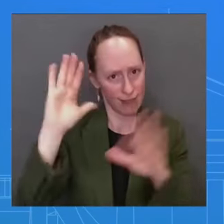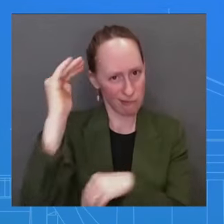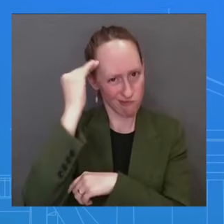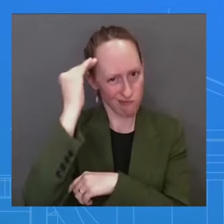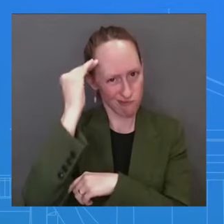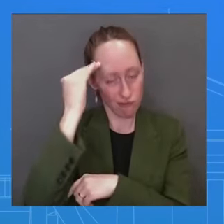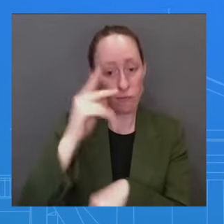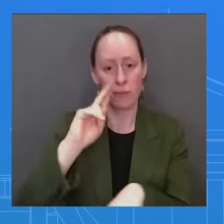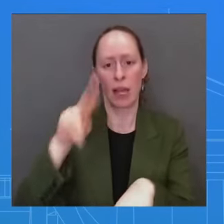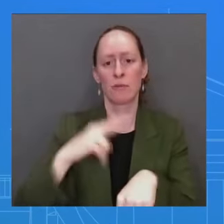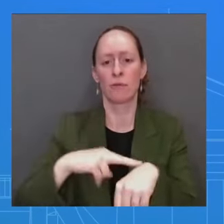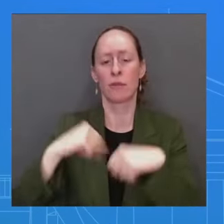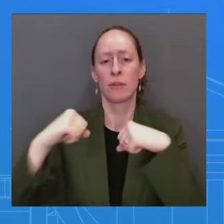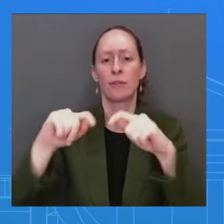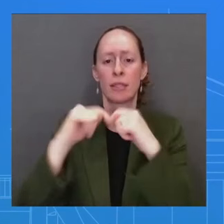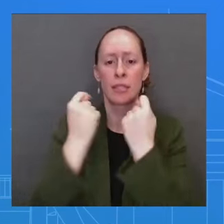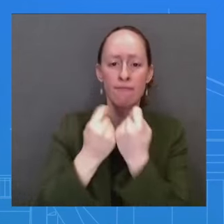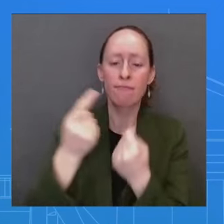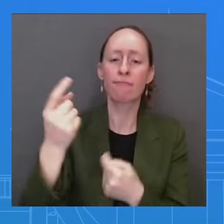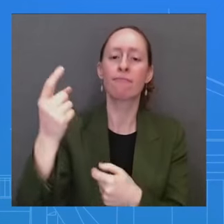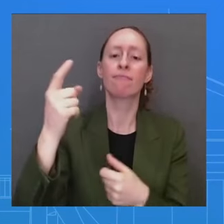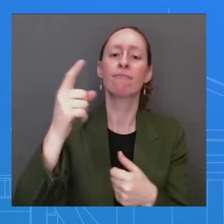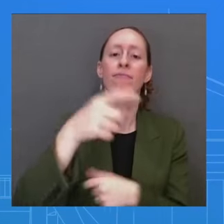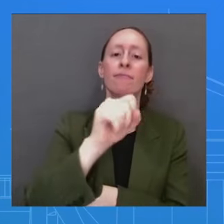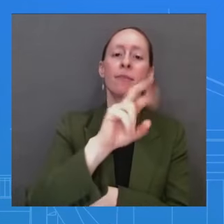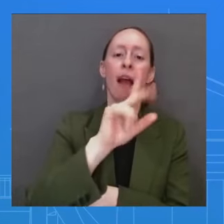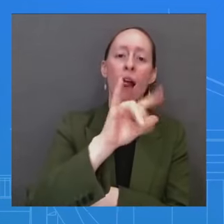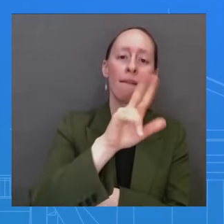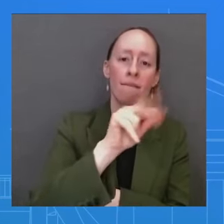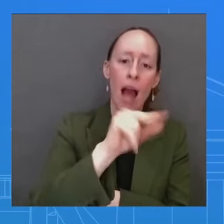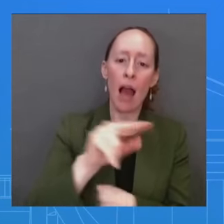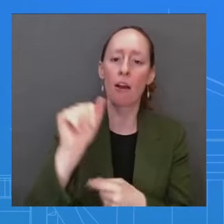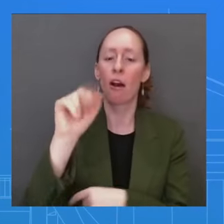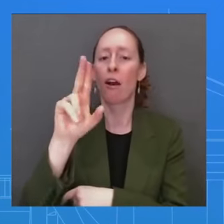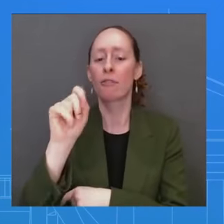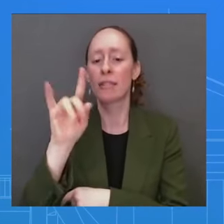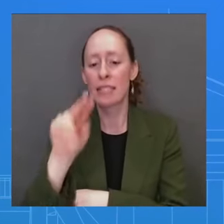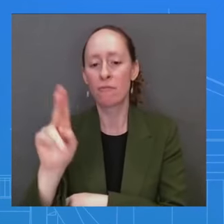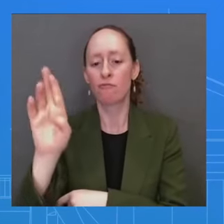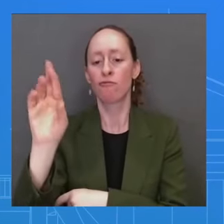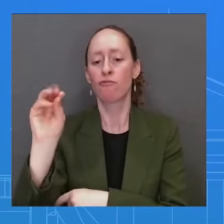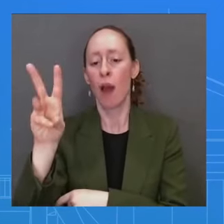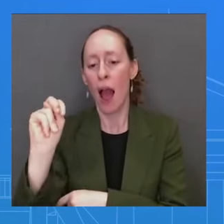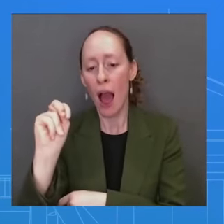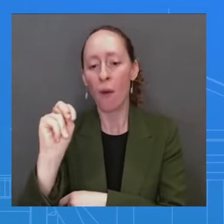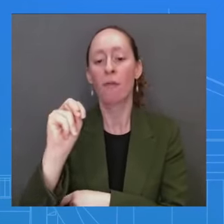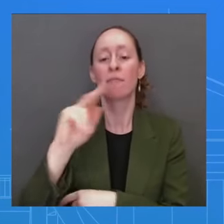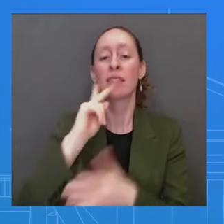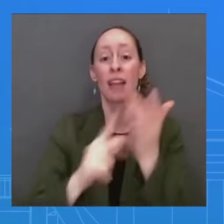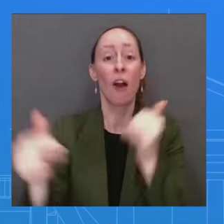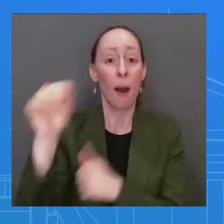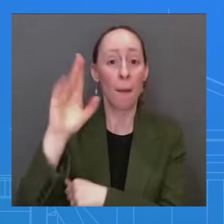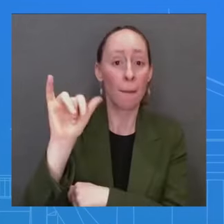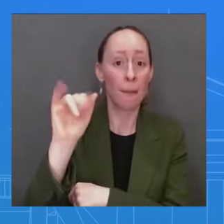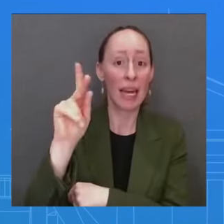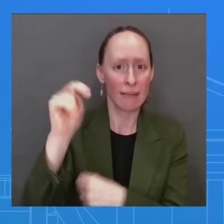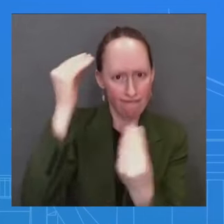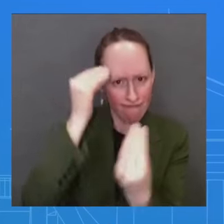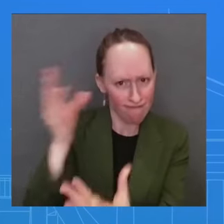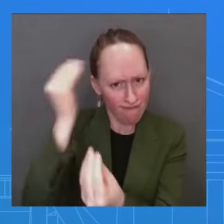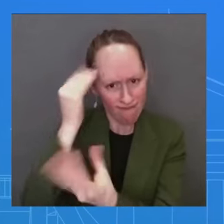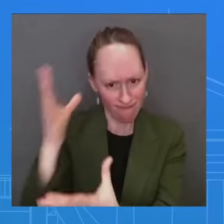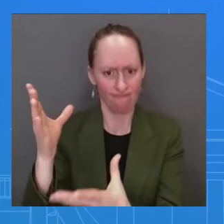Austin, Chairman of the Joint Chiefs General Brown, and Secretary Blinken, all on the latest developments in Israel and in Gaza, but also, of course,